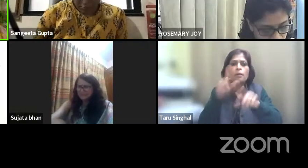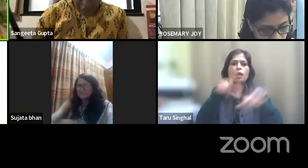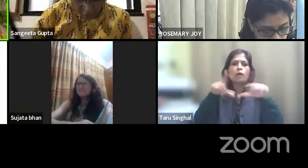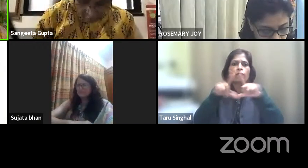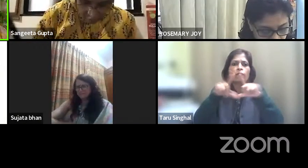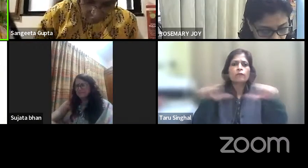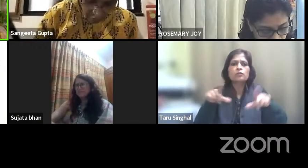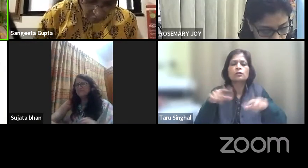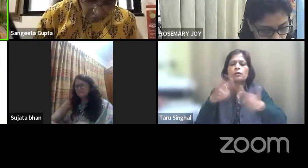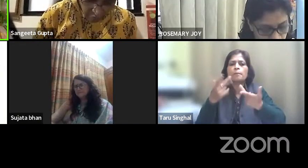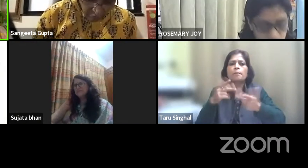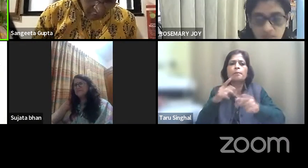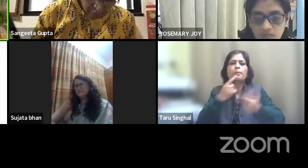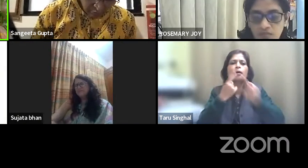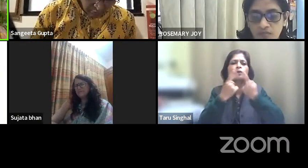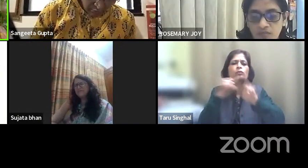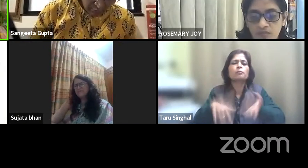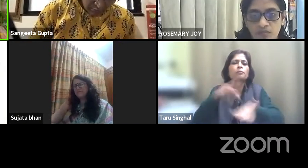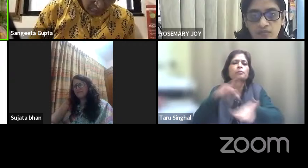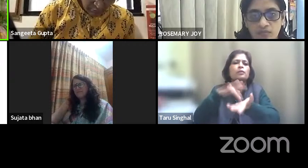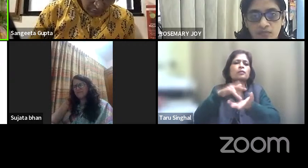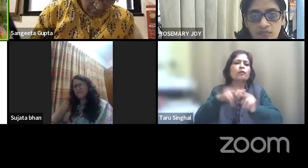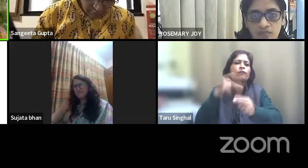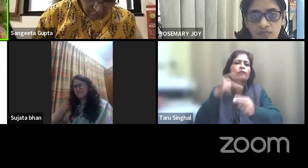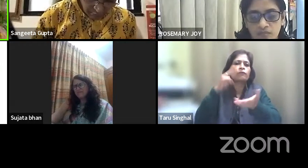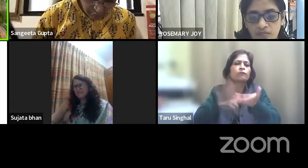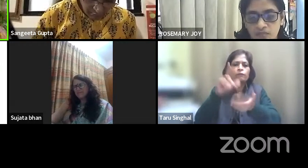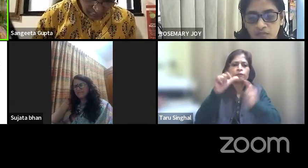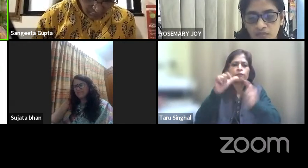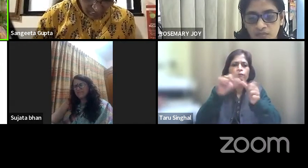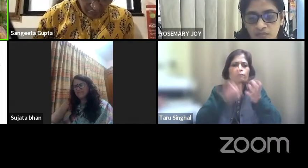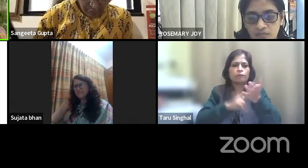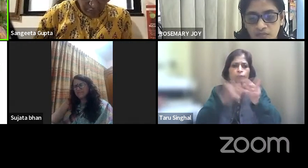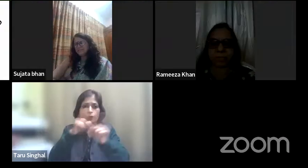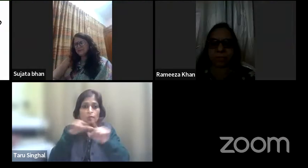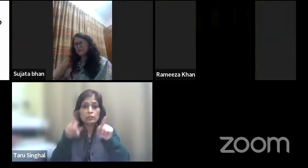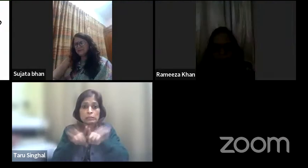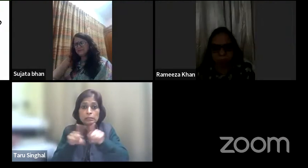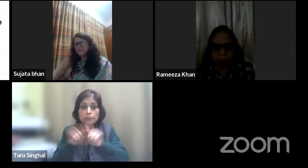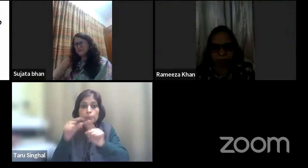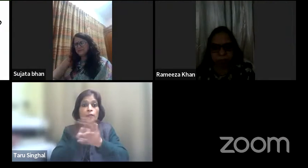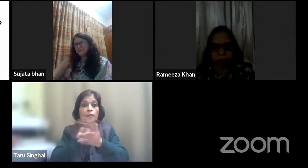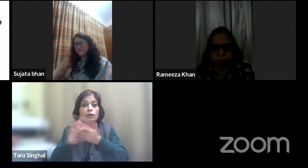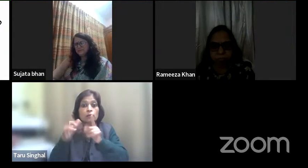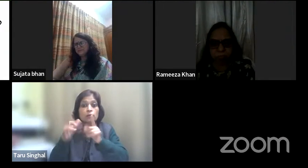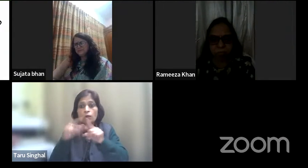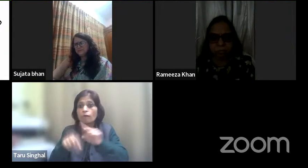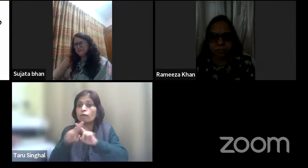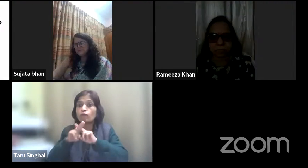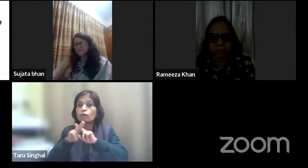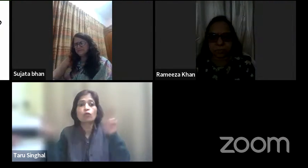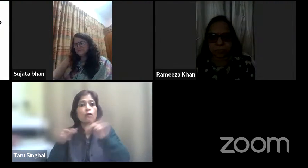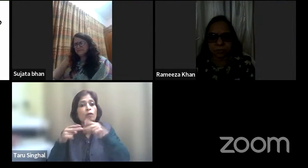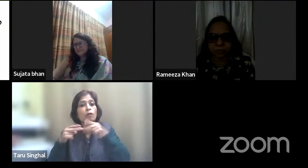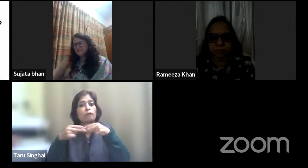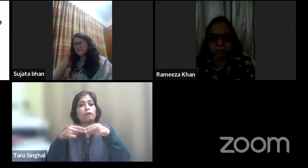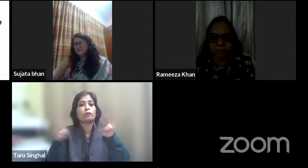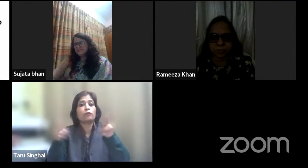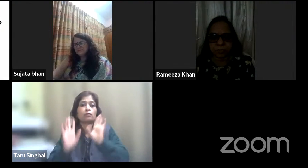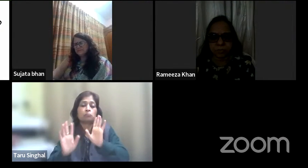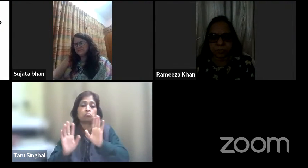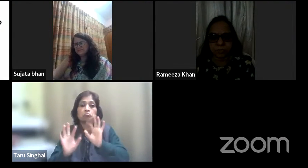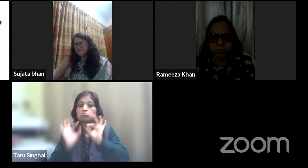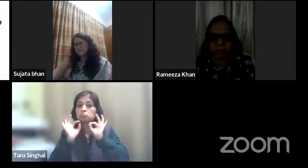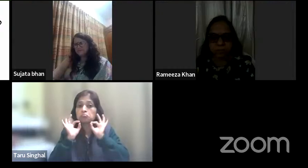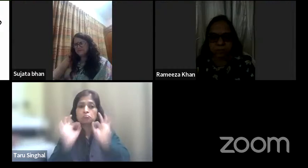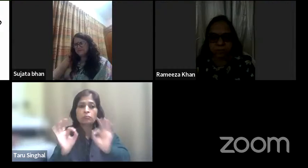Finland, and how even a doctoral program is completely free. So a great and